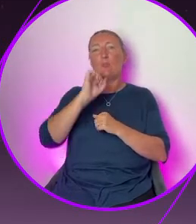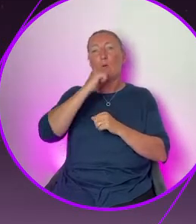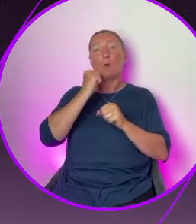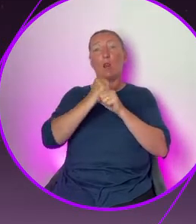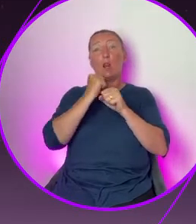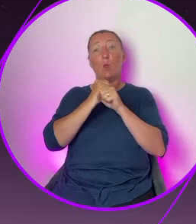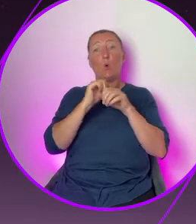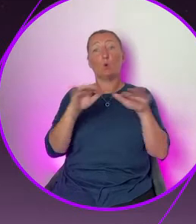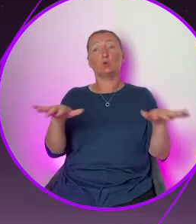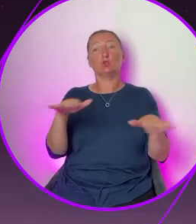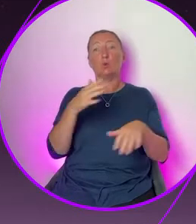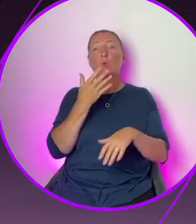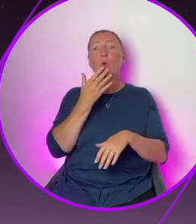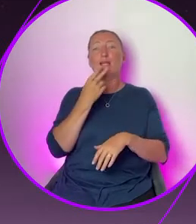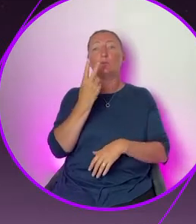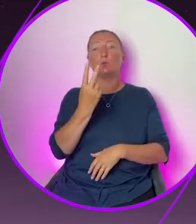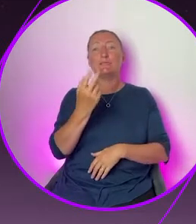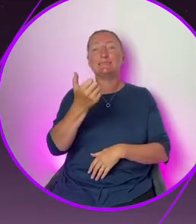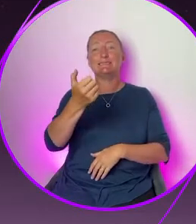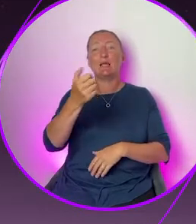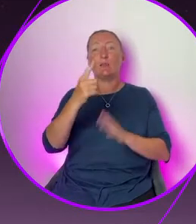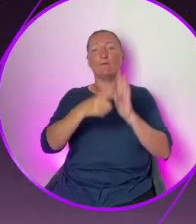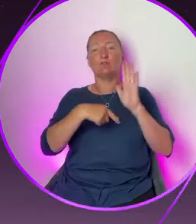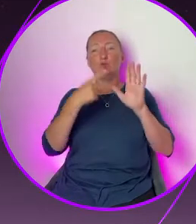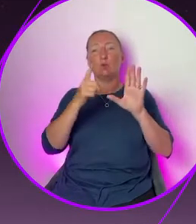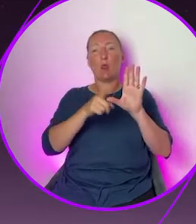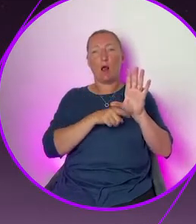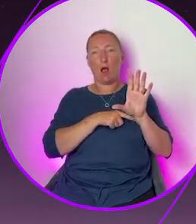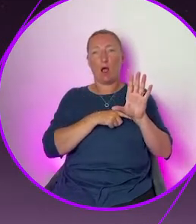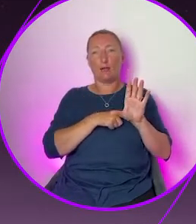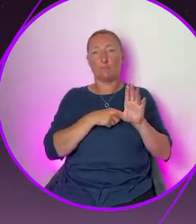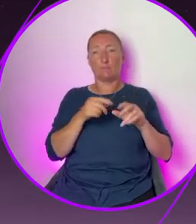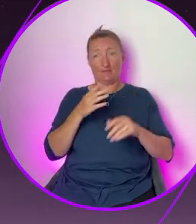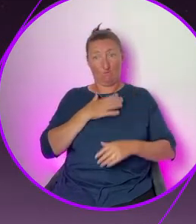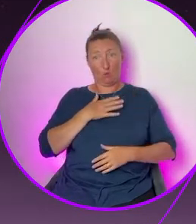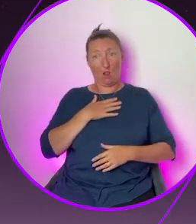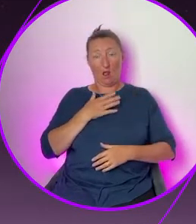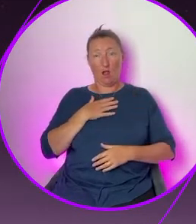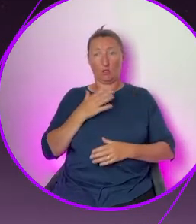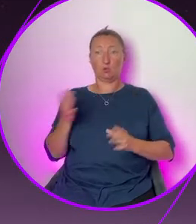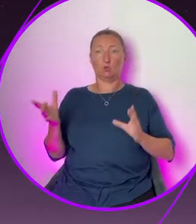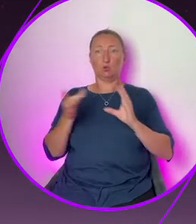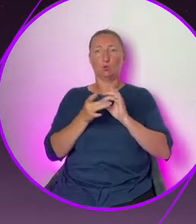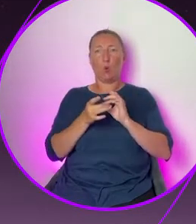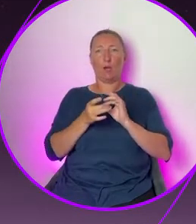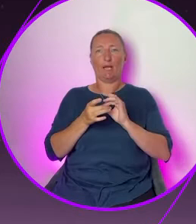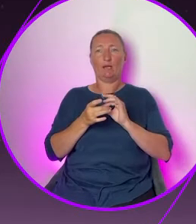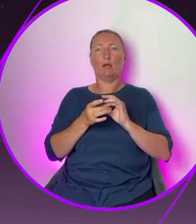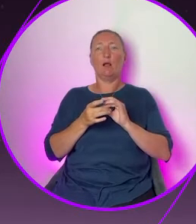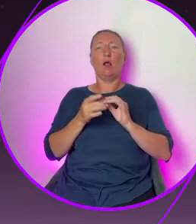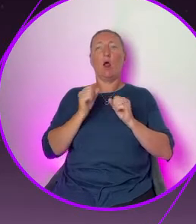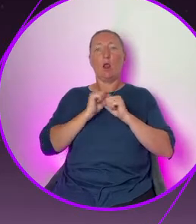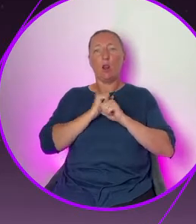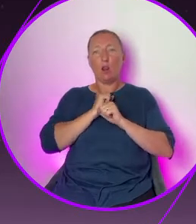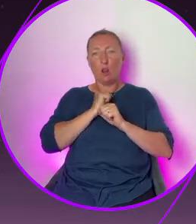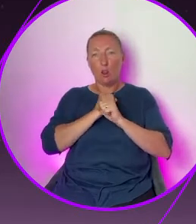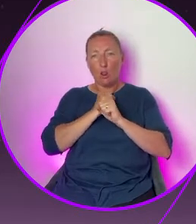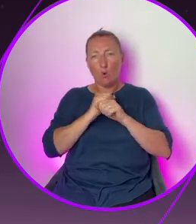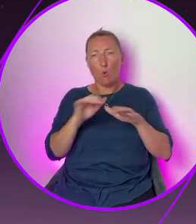July. If you'd like to join us for the launch event, it's at 11:30